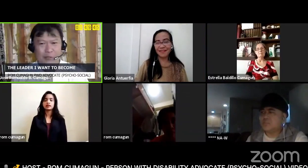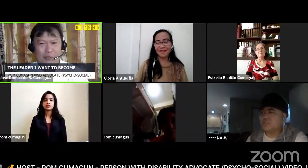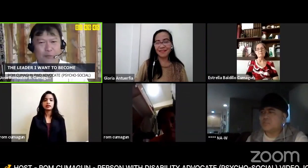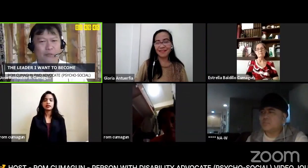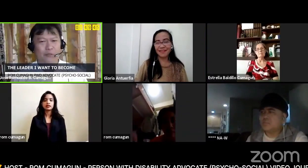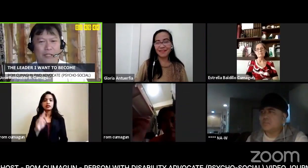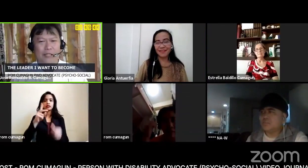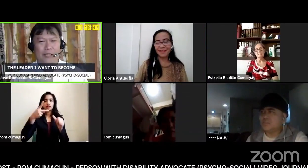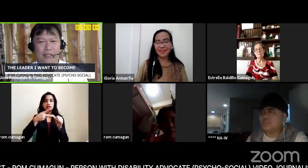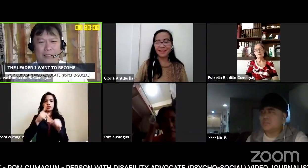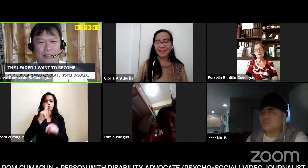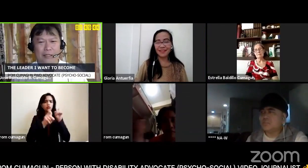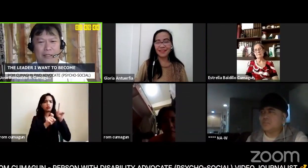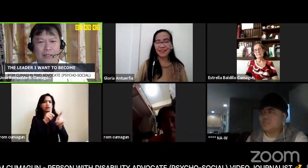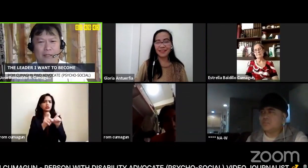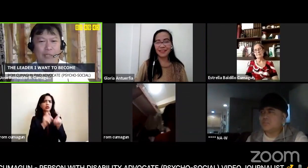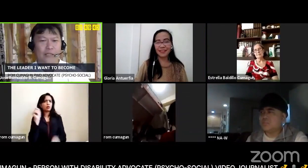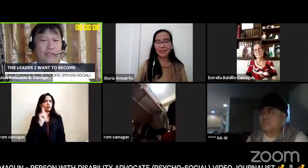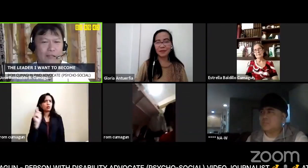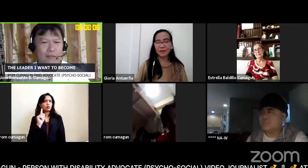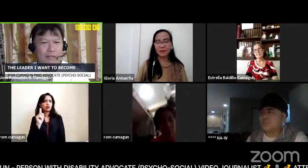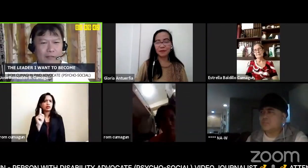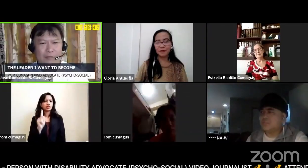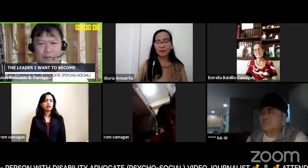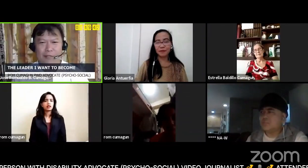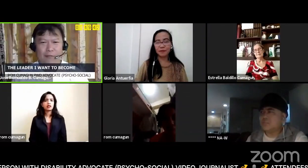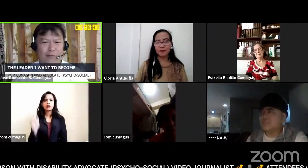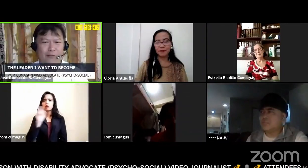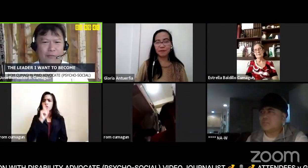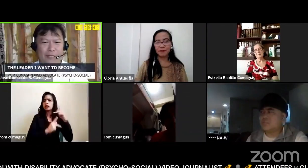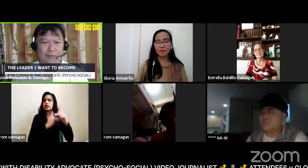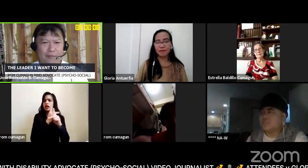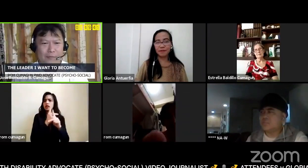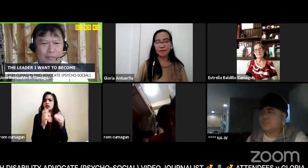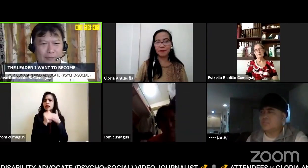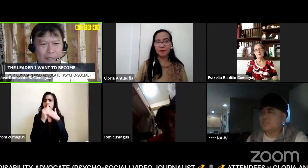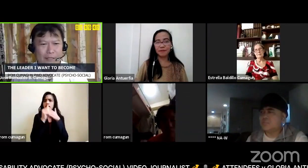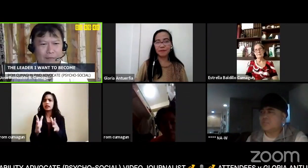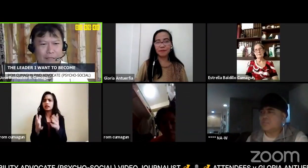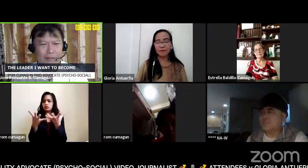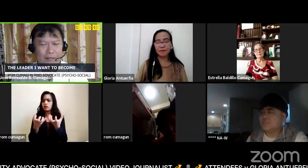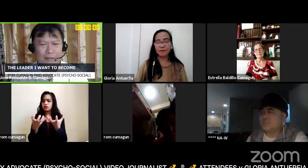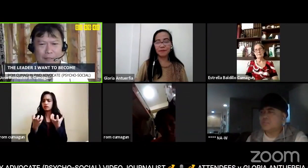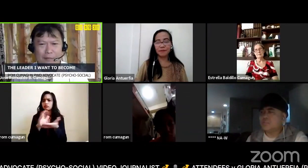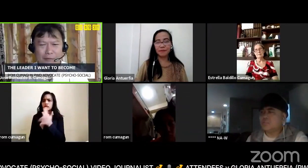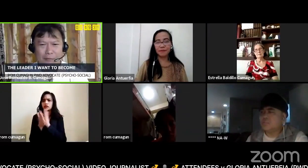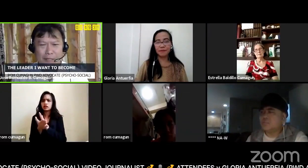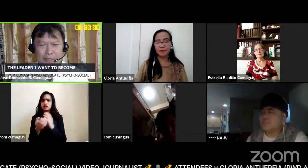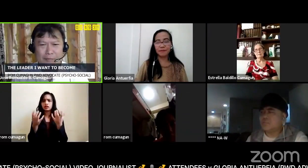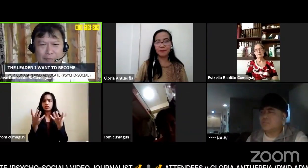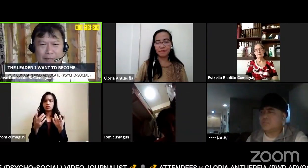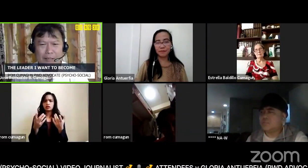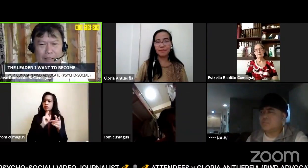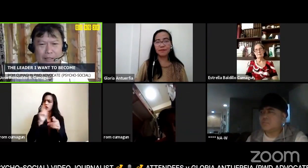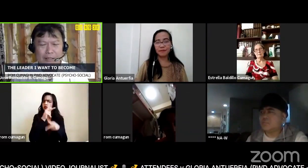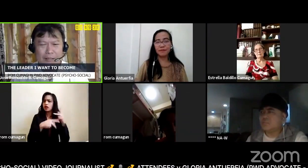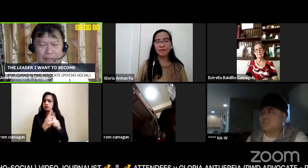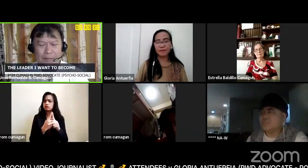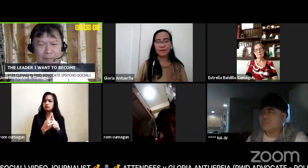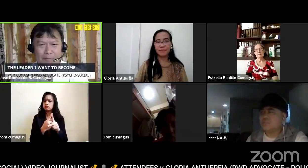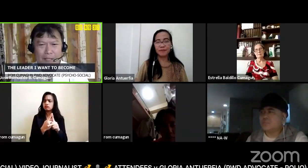then the second question would be, what kind of leader do I want to become? What kind of leader do I want to become?